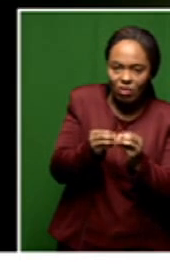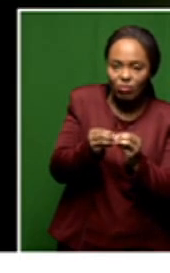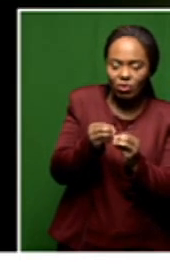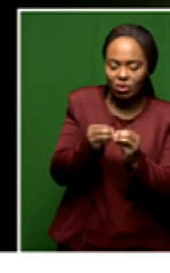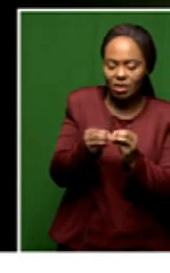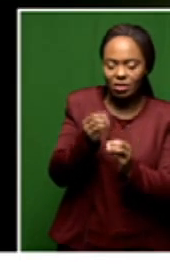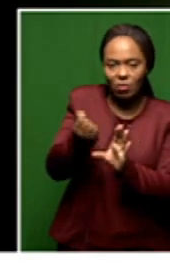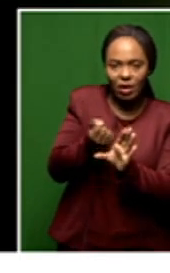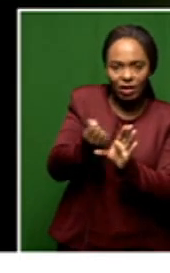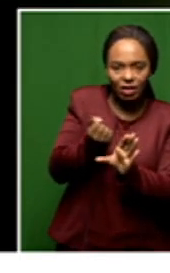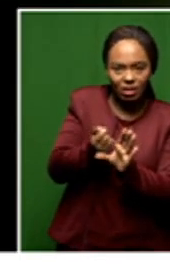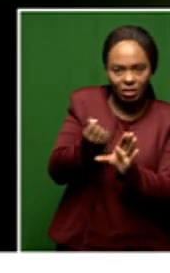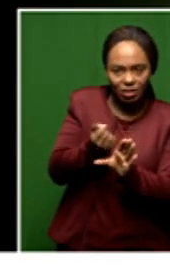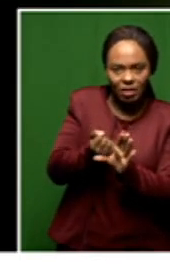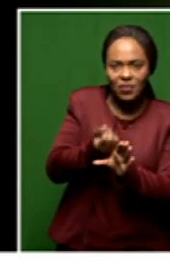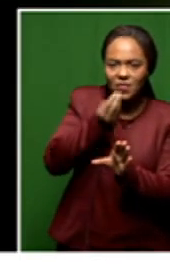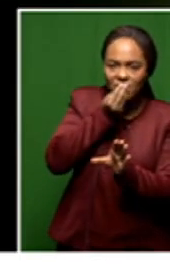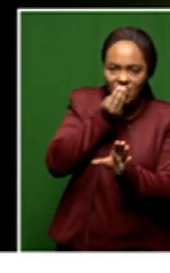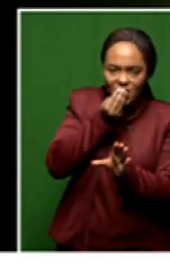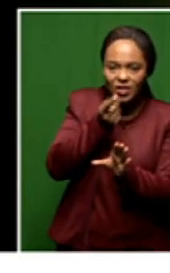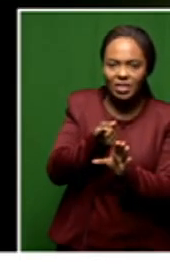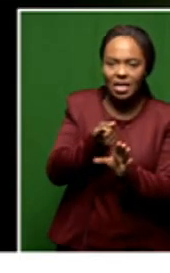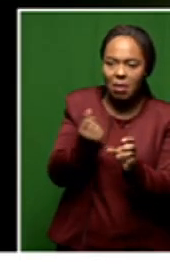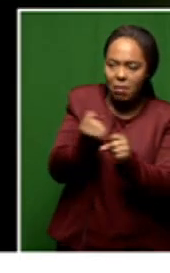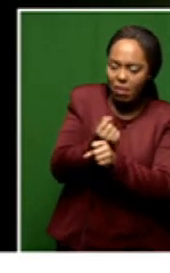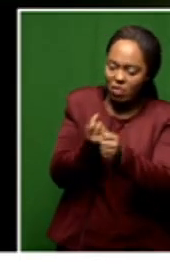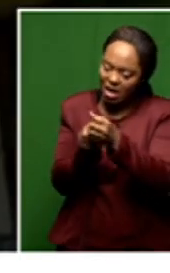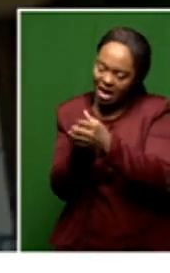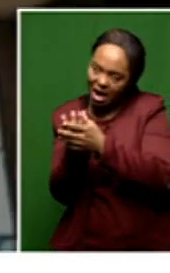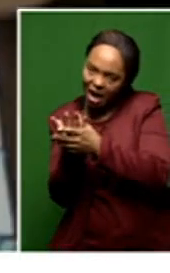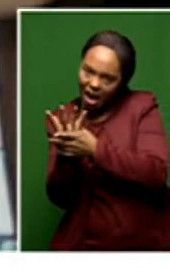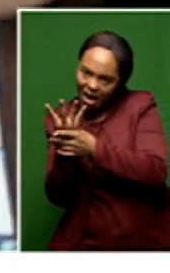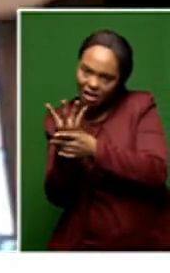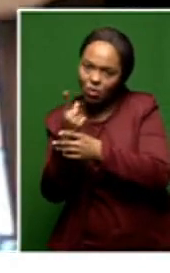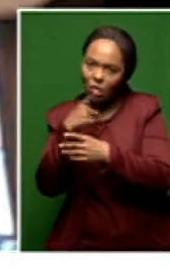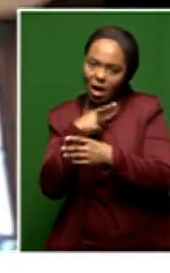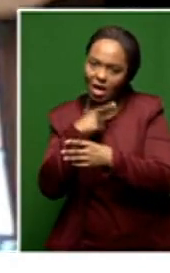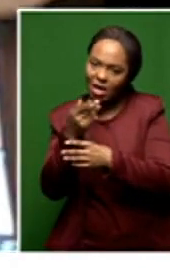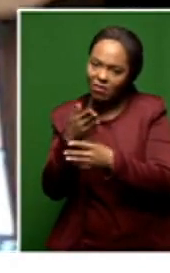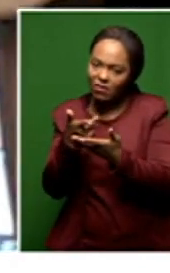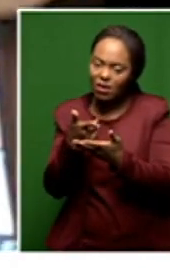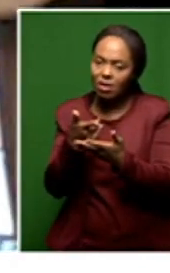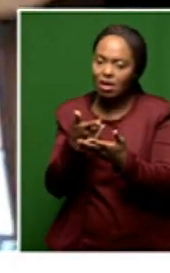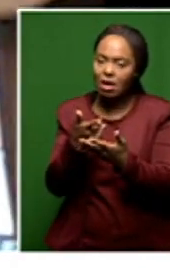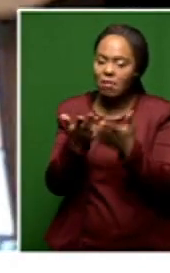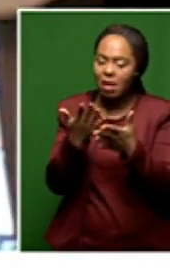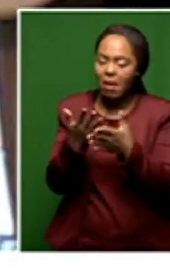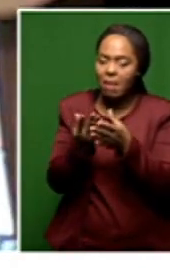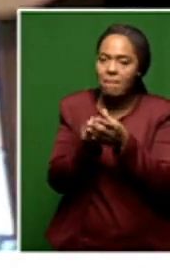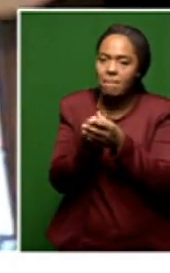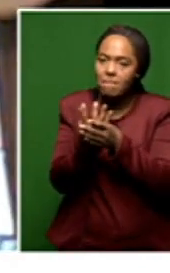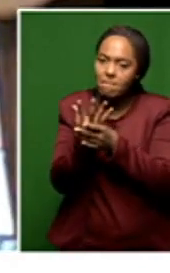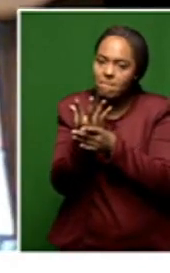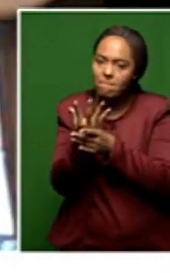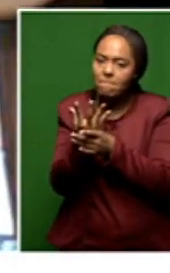way, they're like feeding our plants. There's so many similarities with gardening. If we feed our plants with